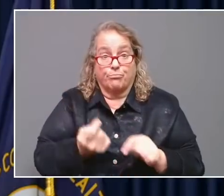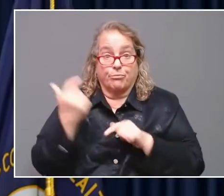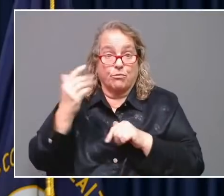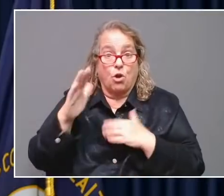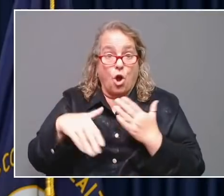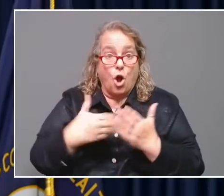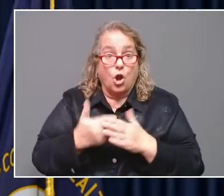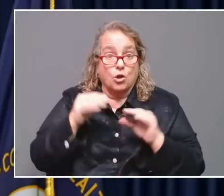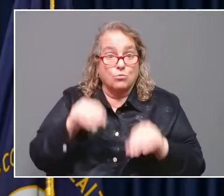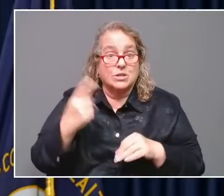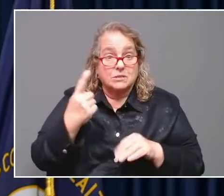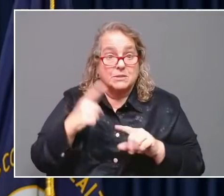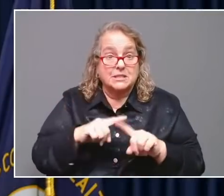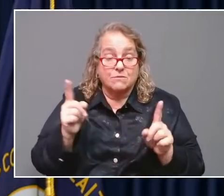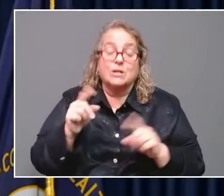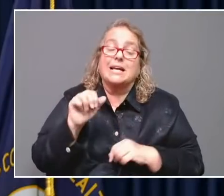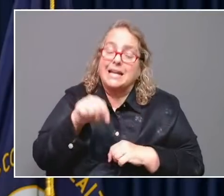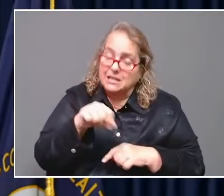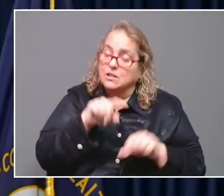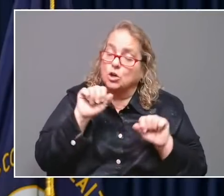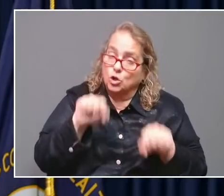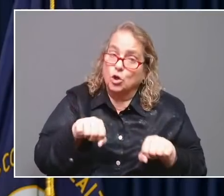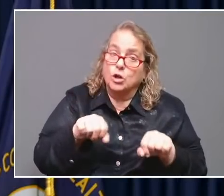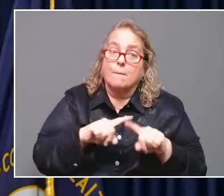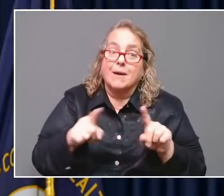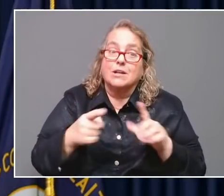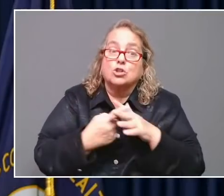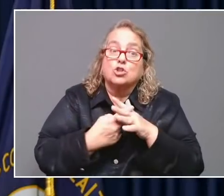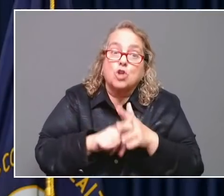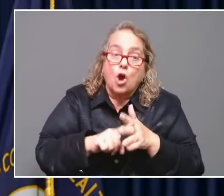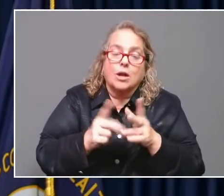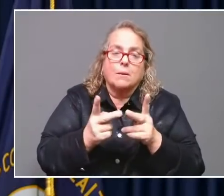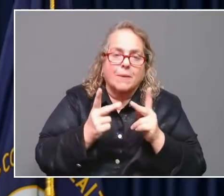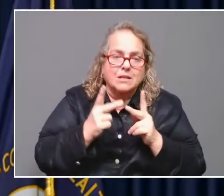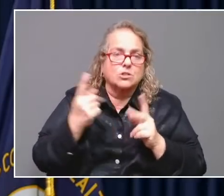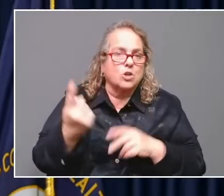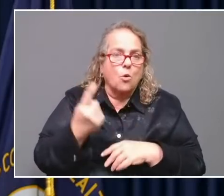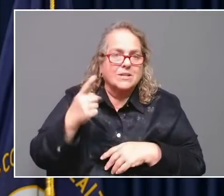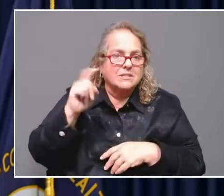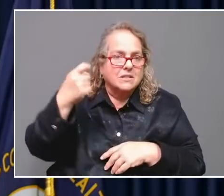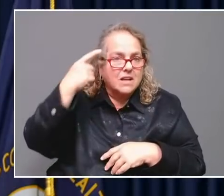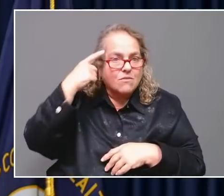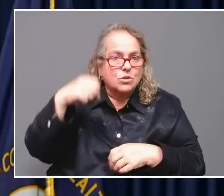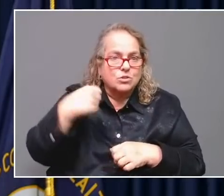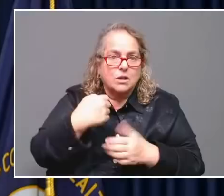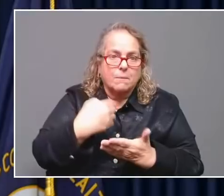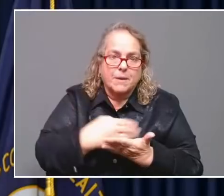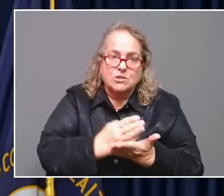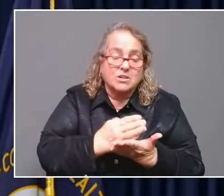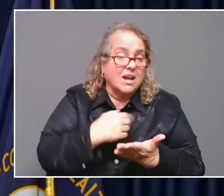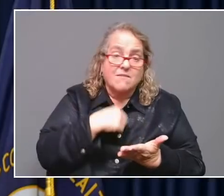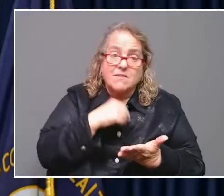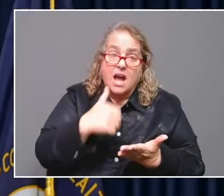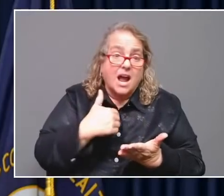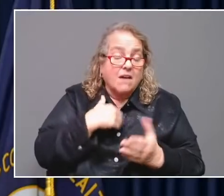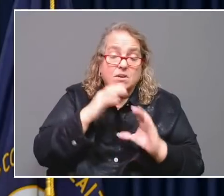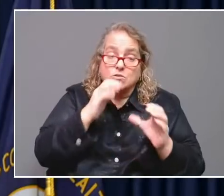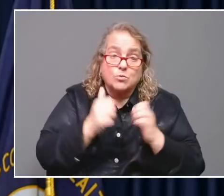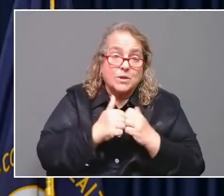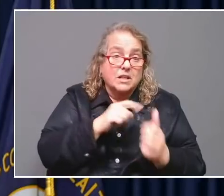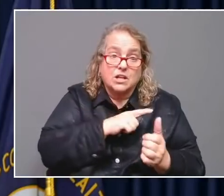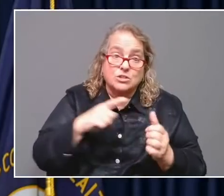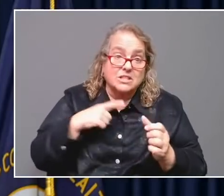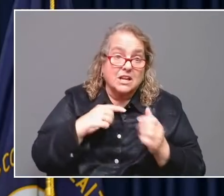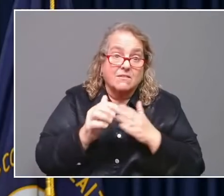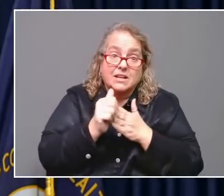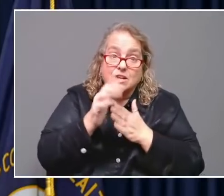in? Yes, but the starting place is always the governor's budget. So I haven't had conversation with legislative leaders of